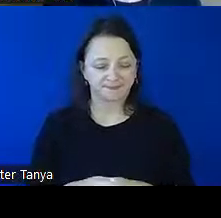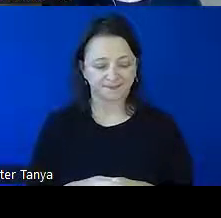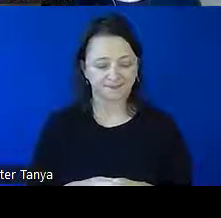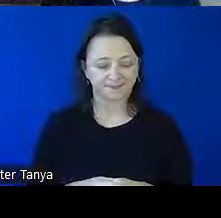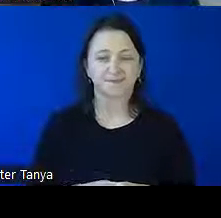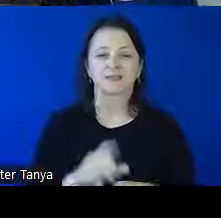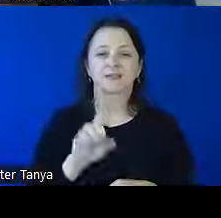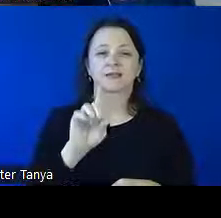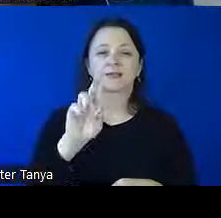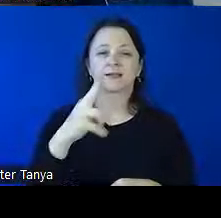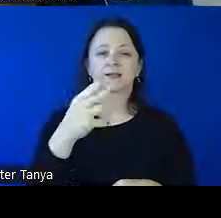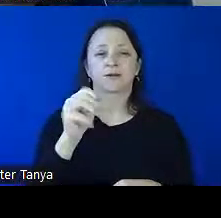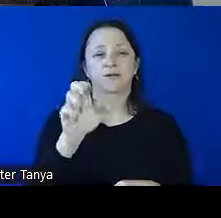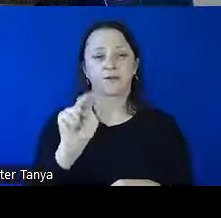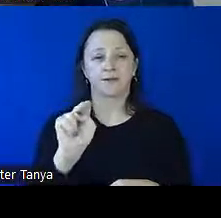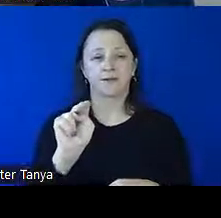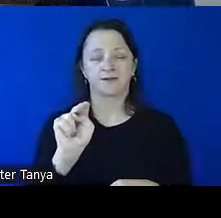Dr. Hyman led us in a